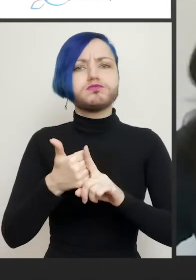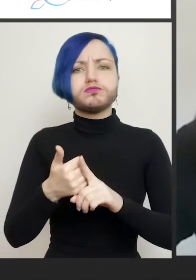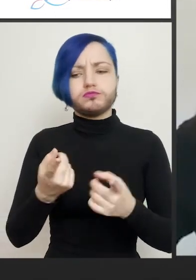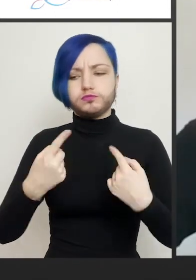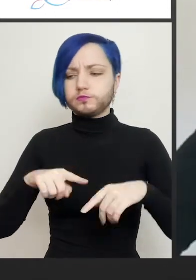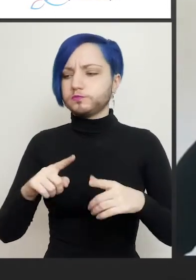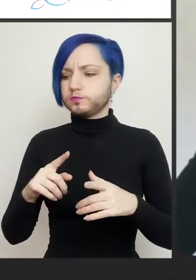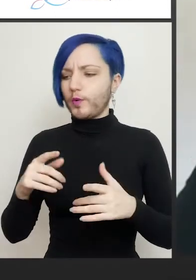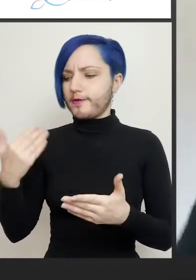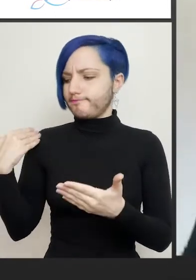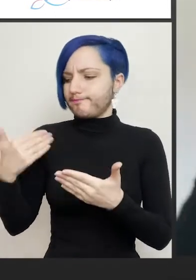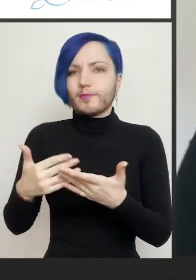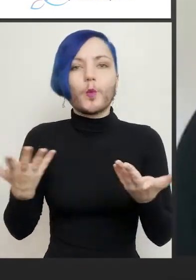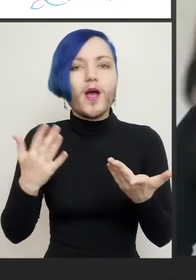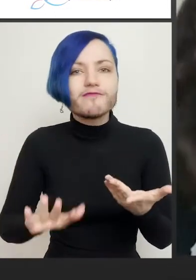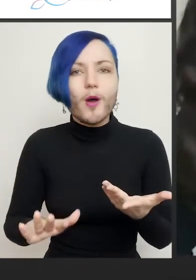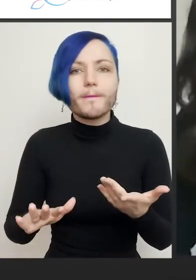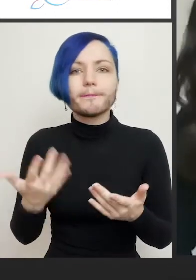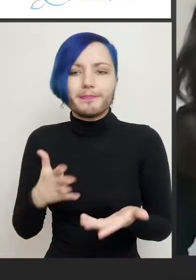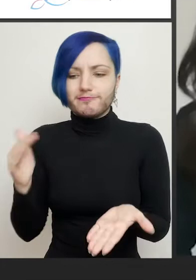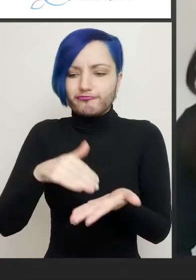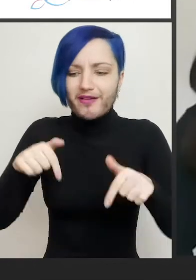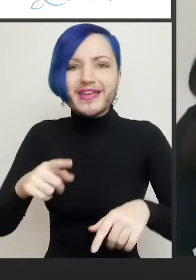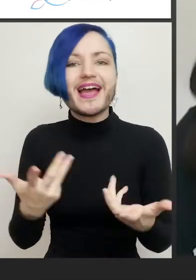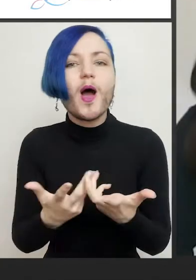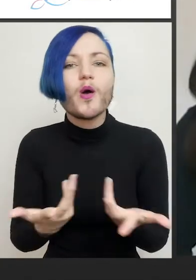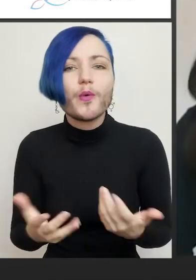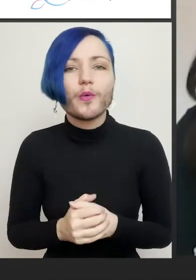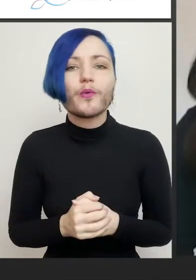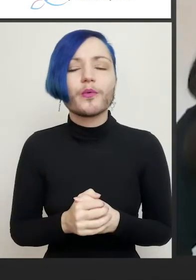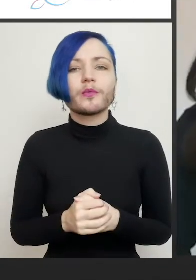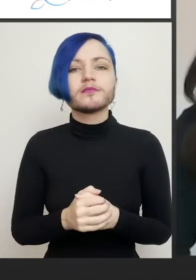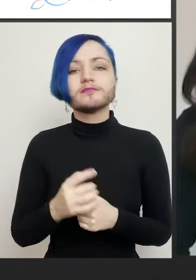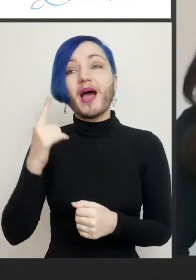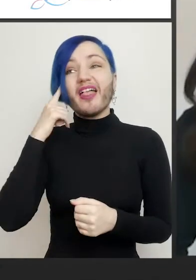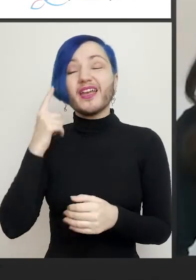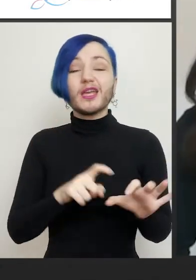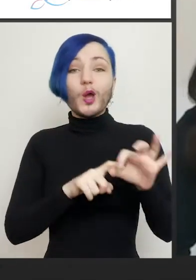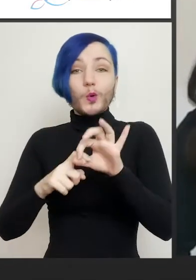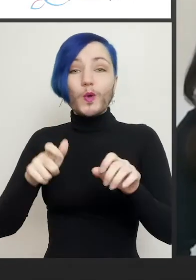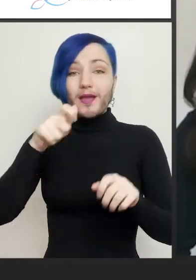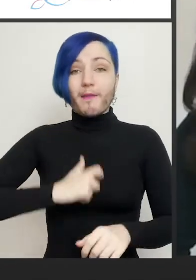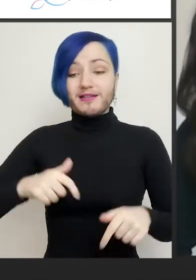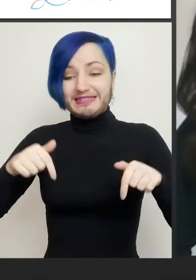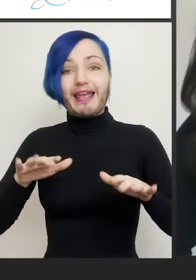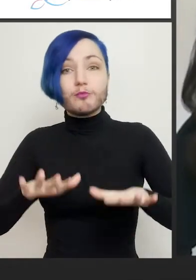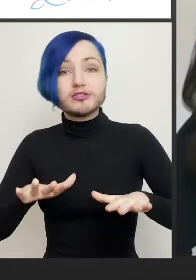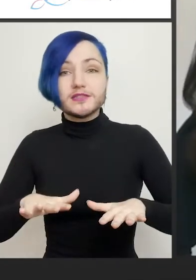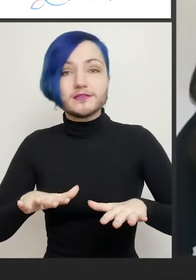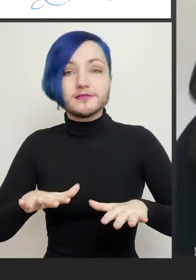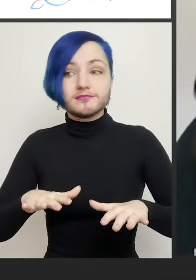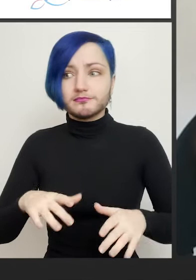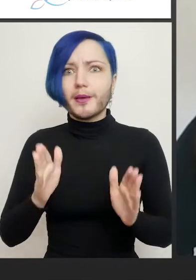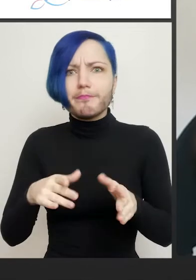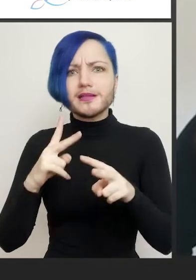from and where we've got to. And I don't think you can be a queer person in Britain without really checking back to see who